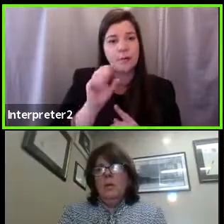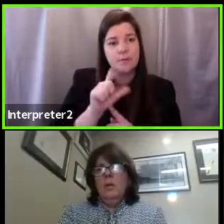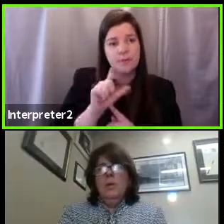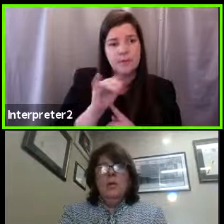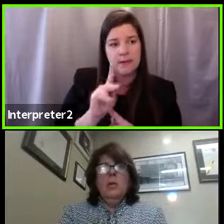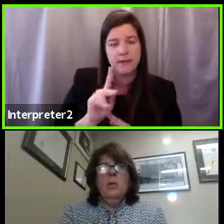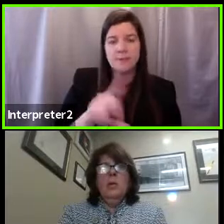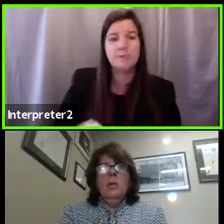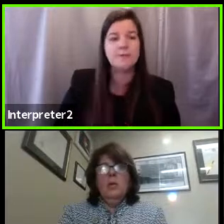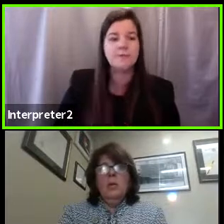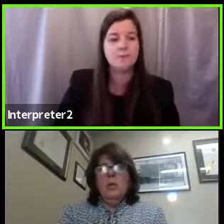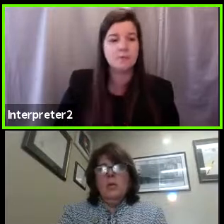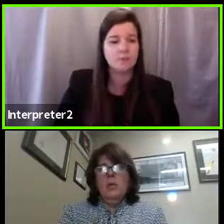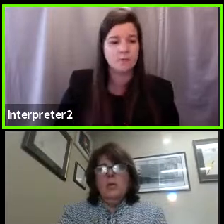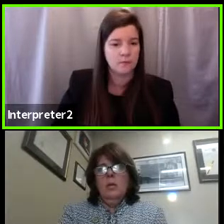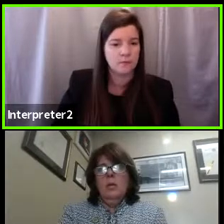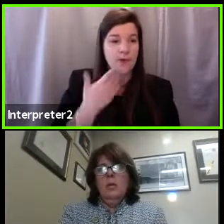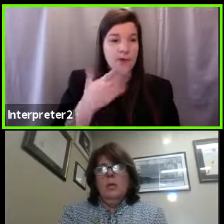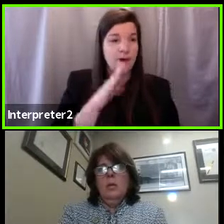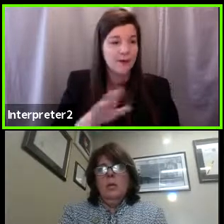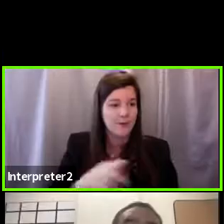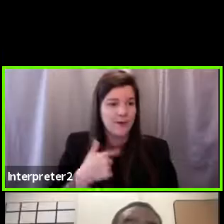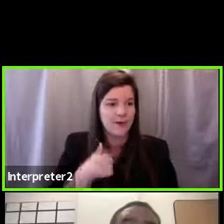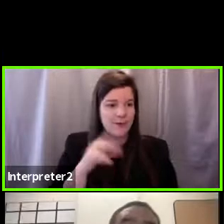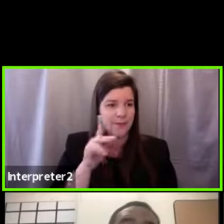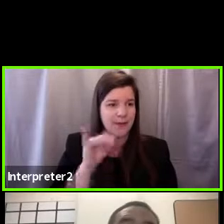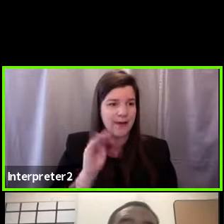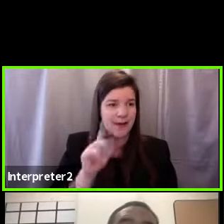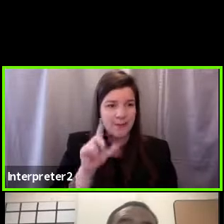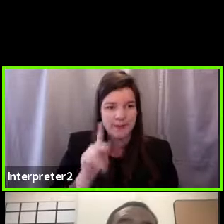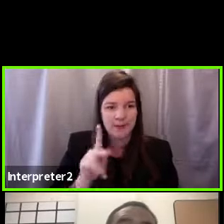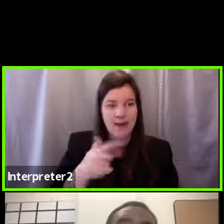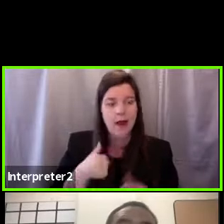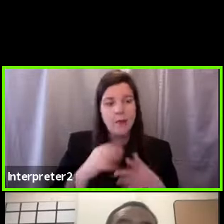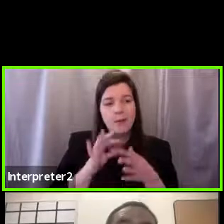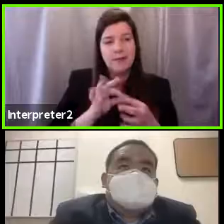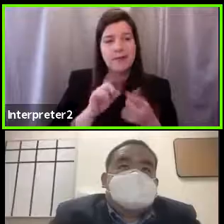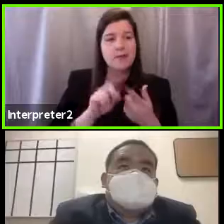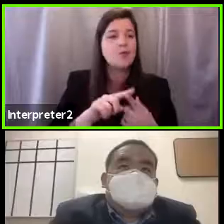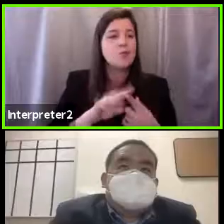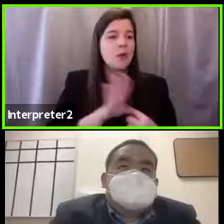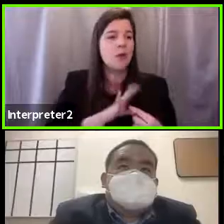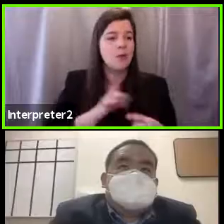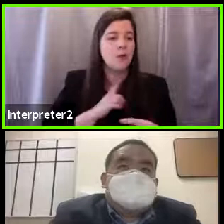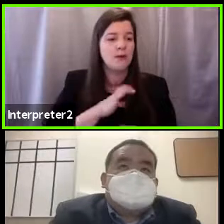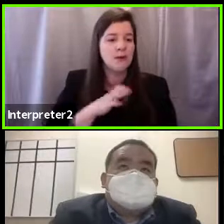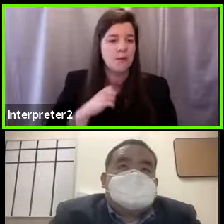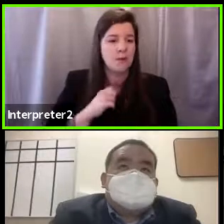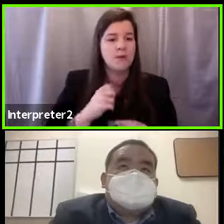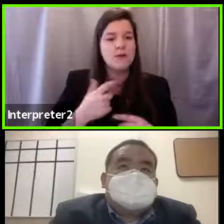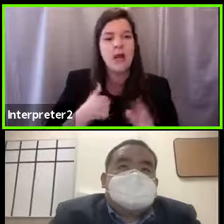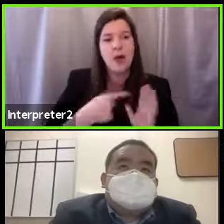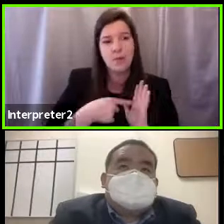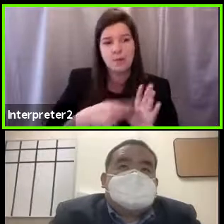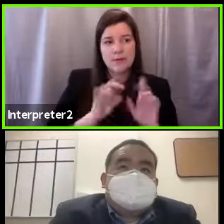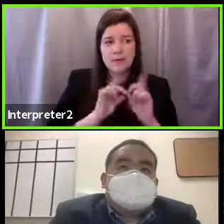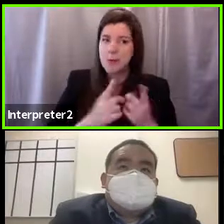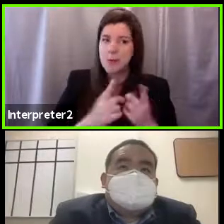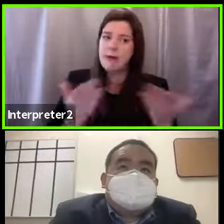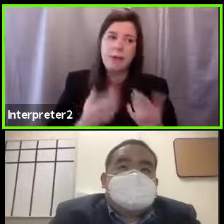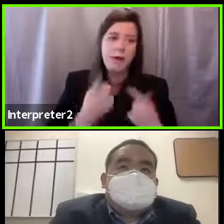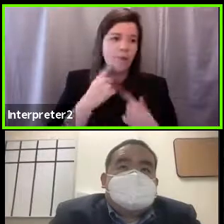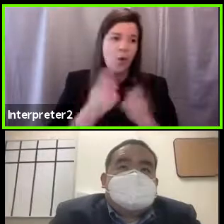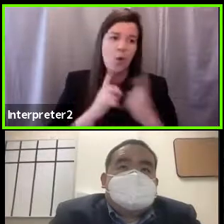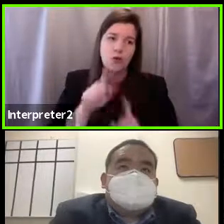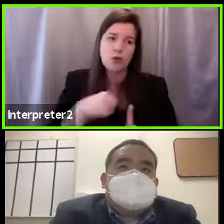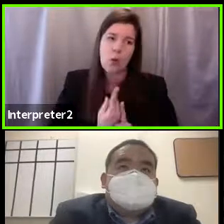Good afternoon. I'm Kim Link. I'm the liaison to the boards and commissions on behalf of the department. I'm here for questions only. Thank you,